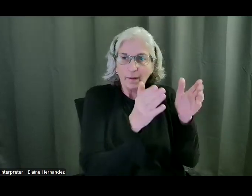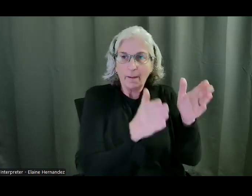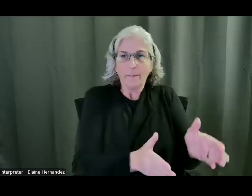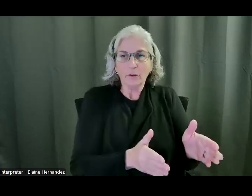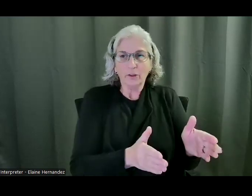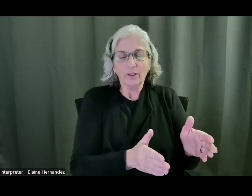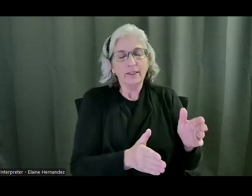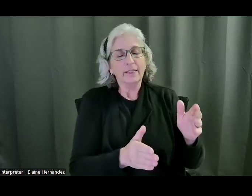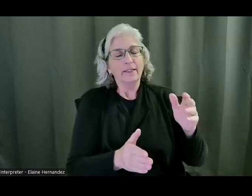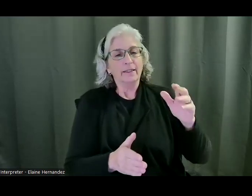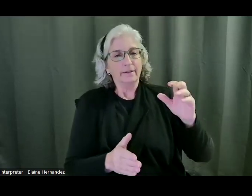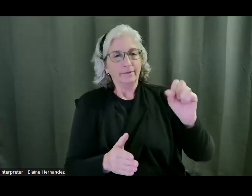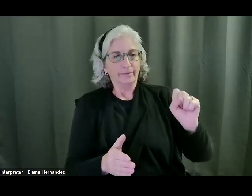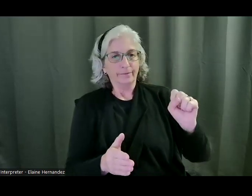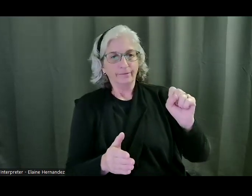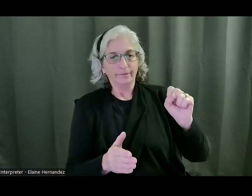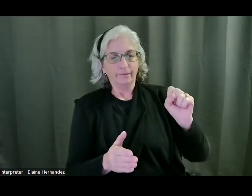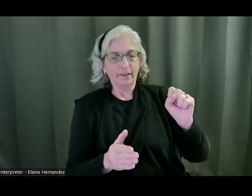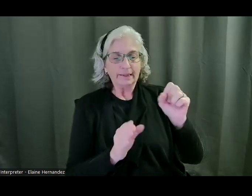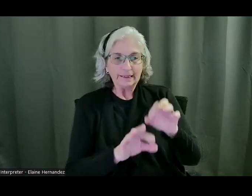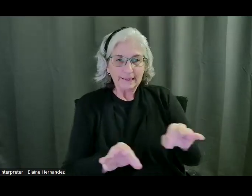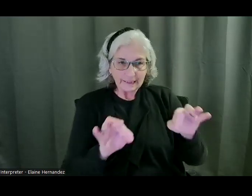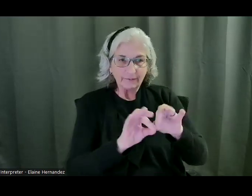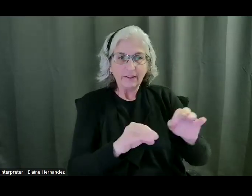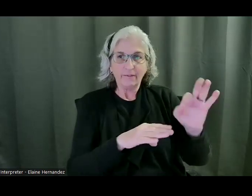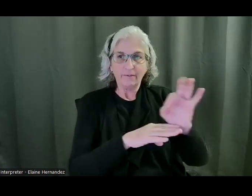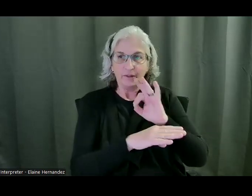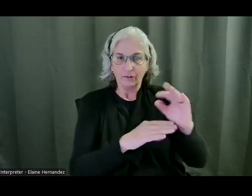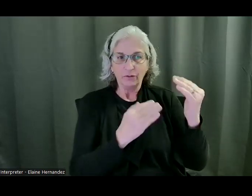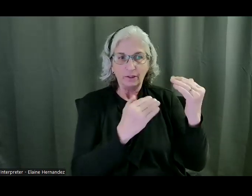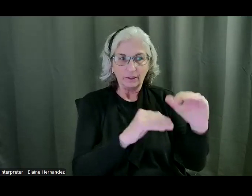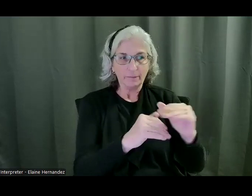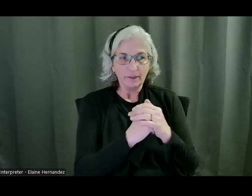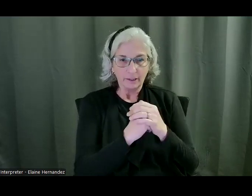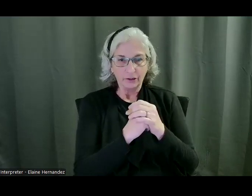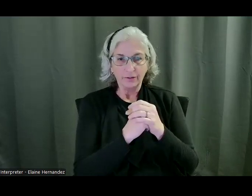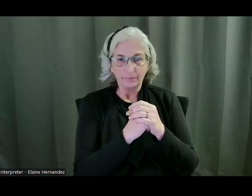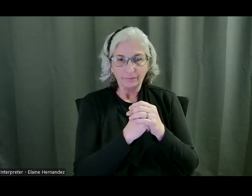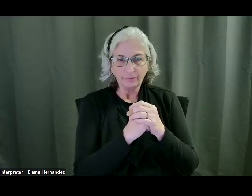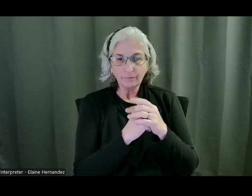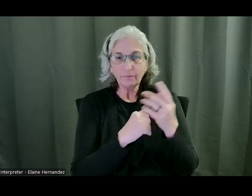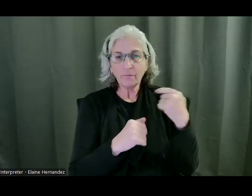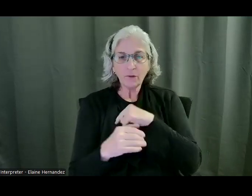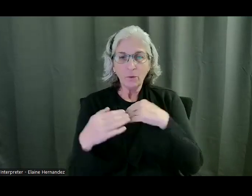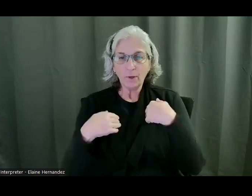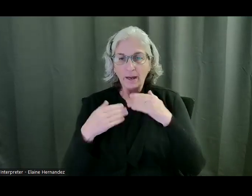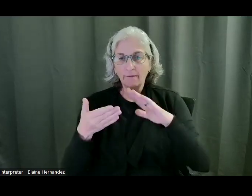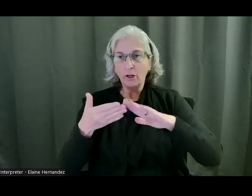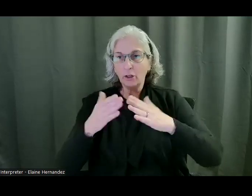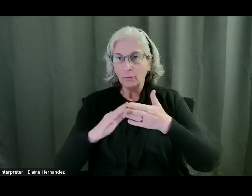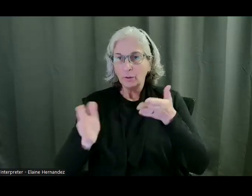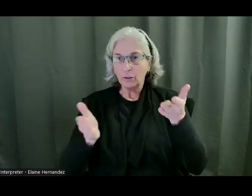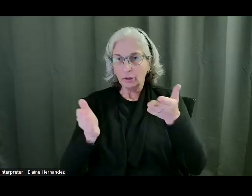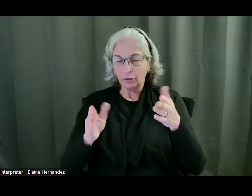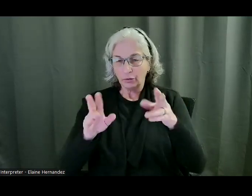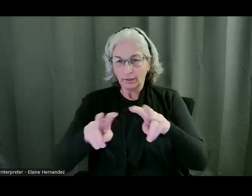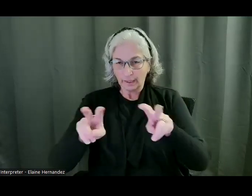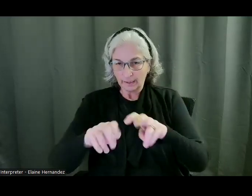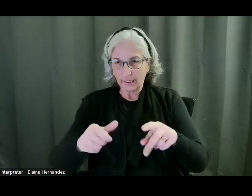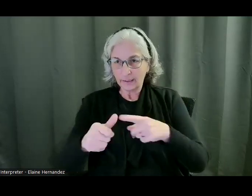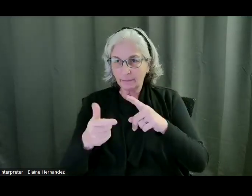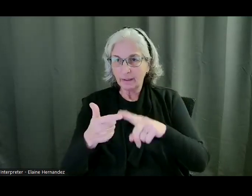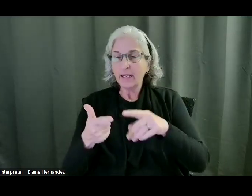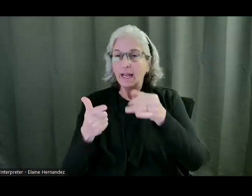Fourth bullet here, services include comprehensive community services assessment, and then an individualized CSS